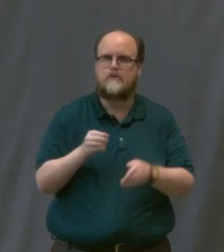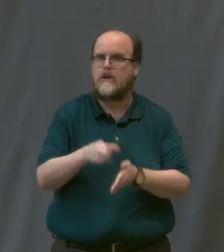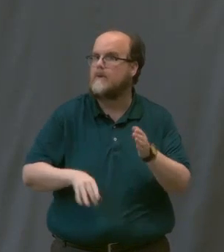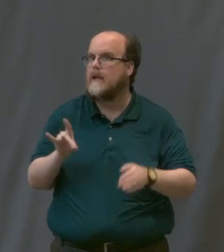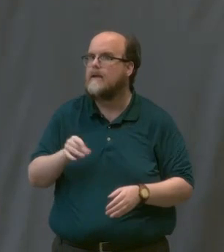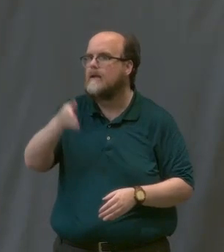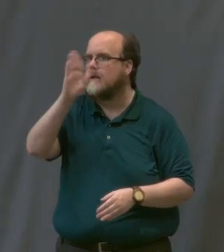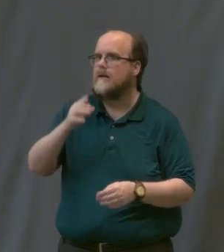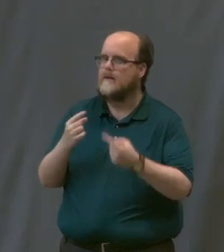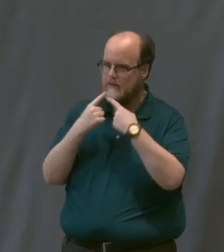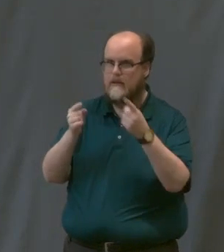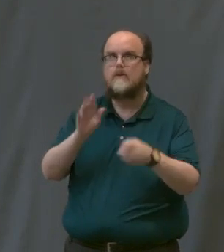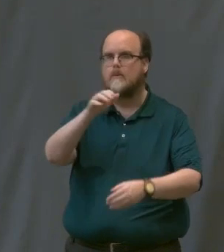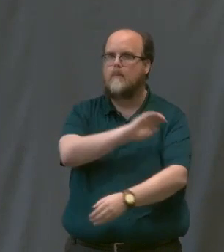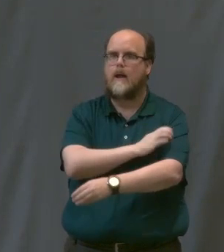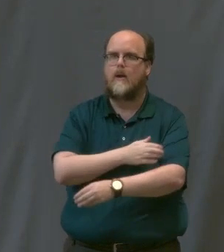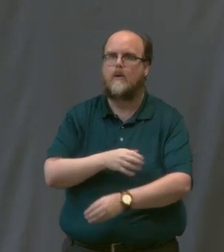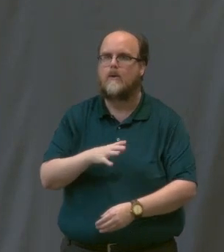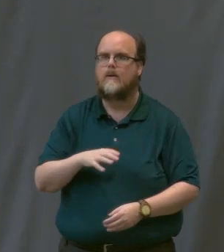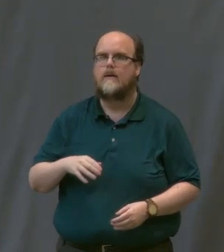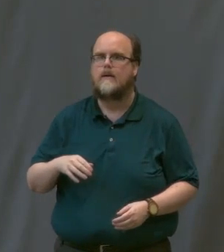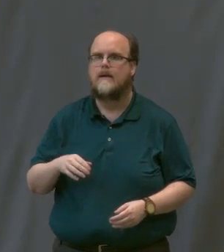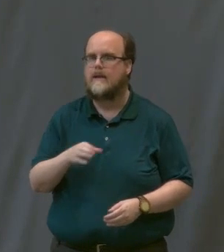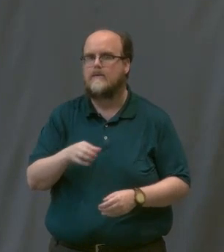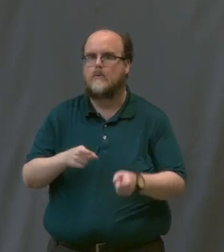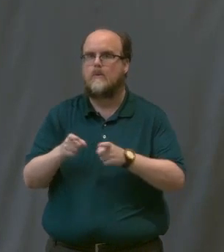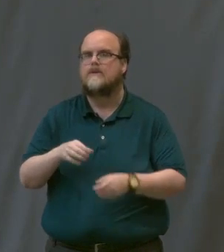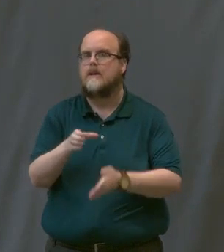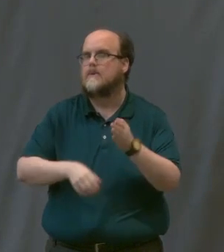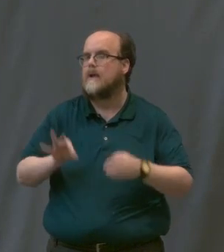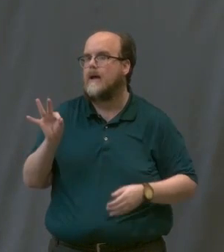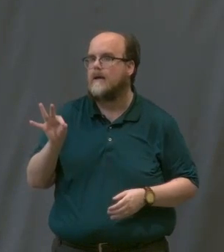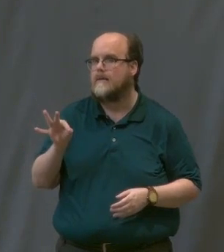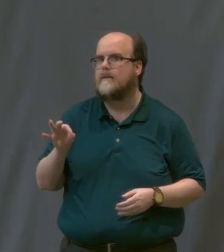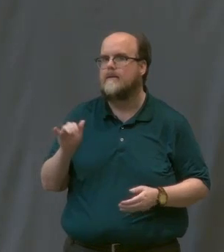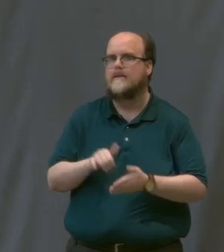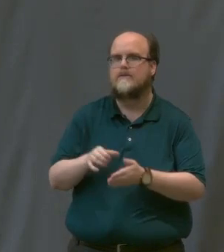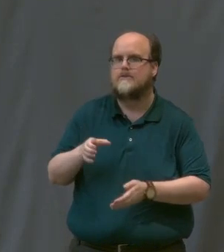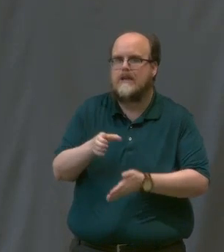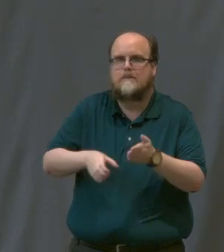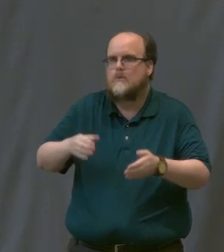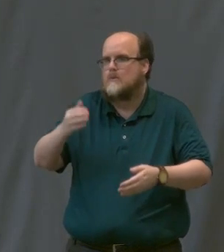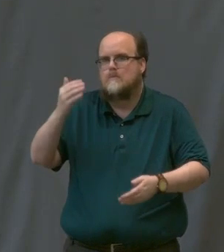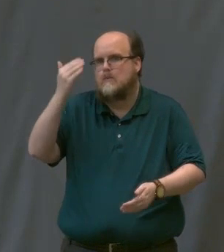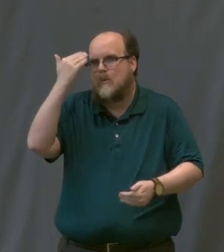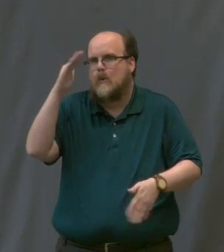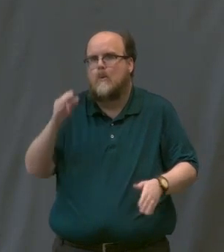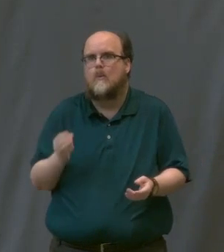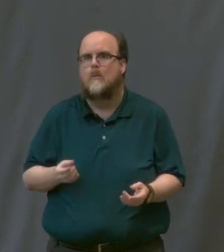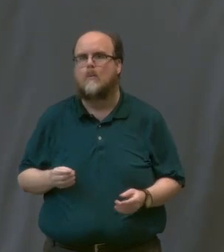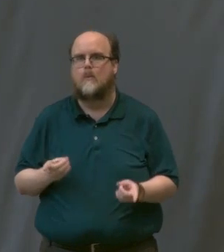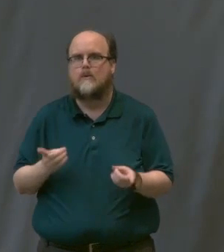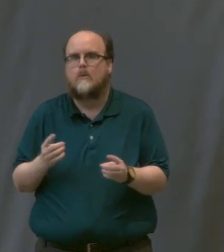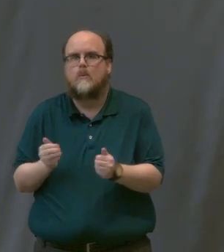8, God declares his power and his domain. Chapter 8 is that chapter that we're really not sure what we can do with.